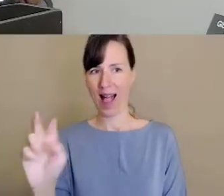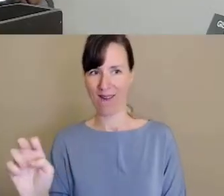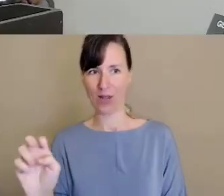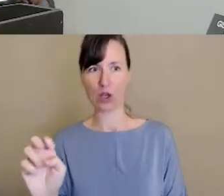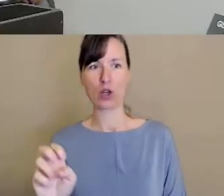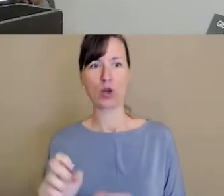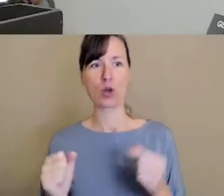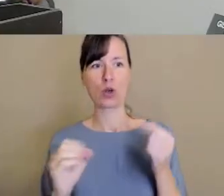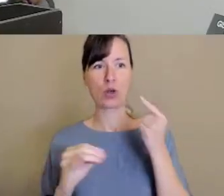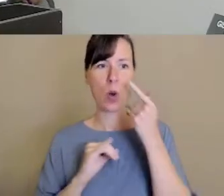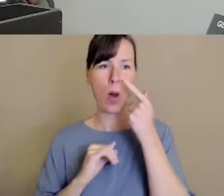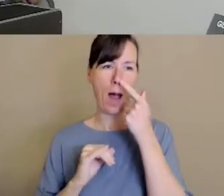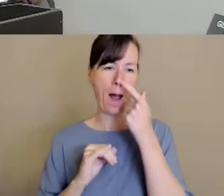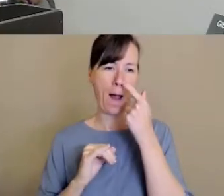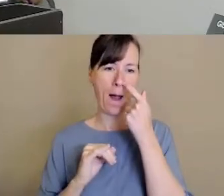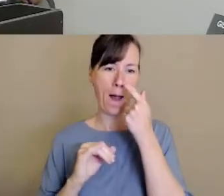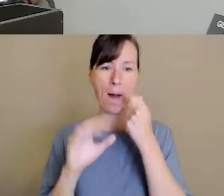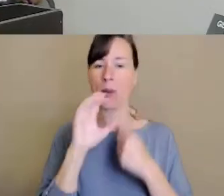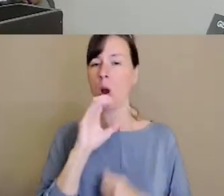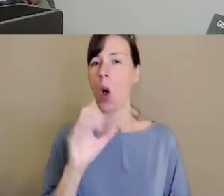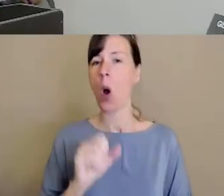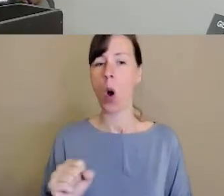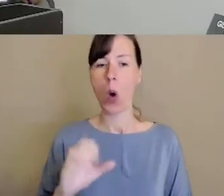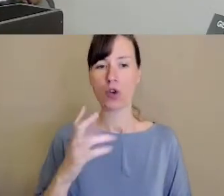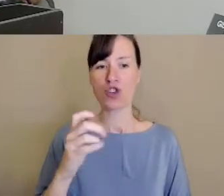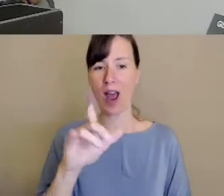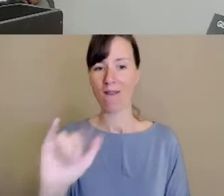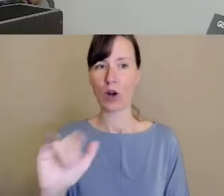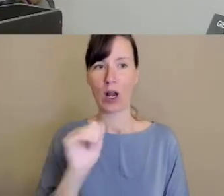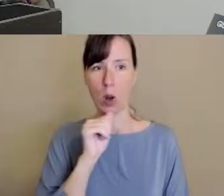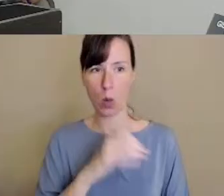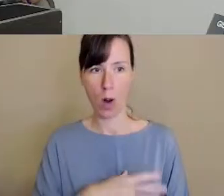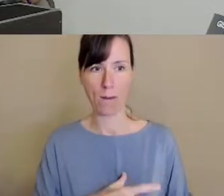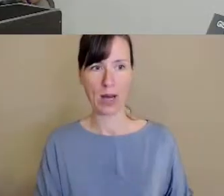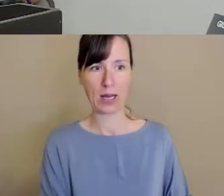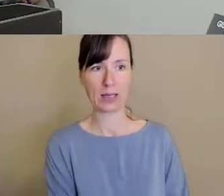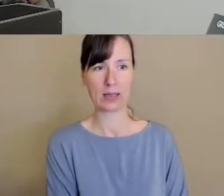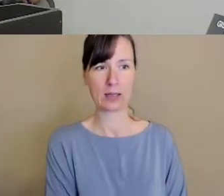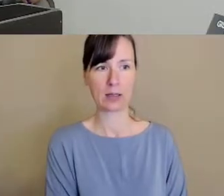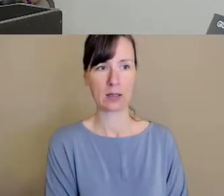old Cheverly woman. Anyway, so here's what